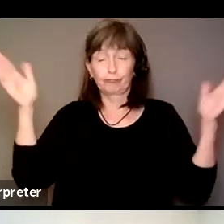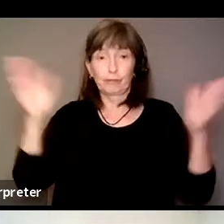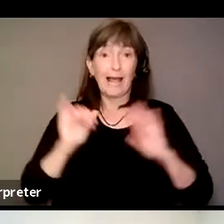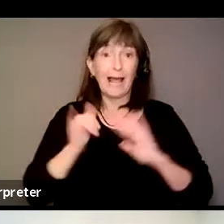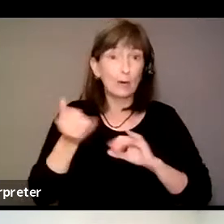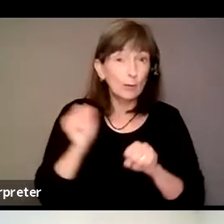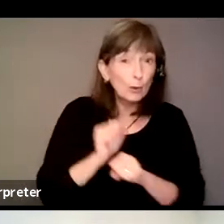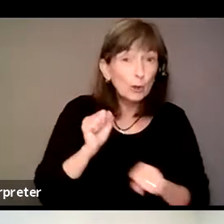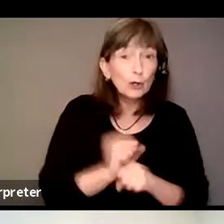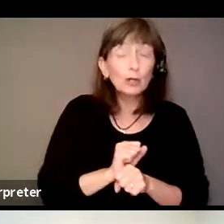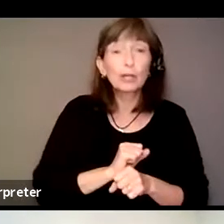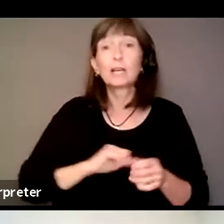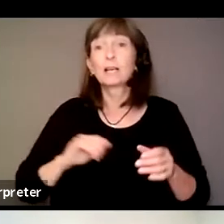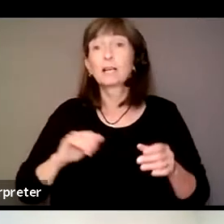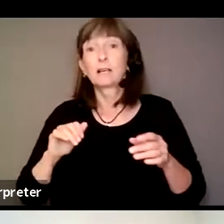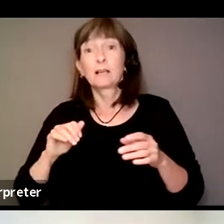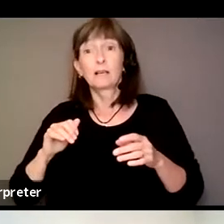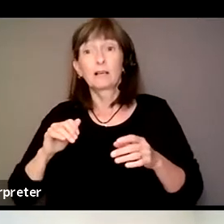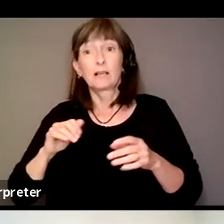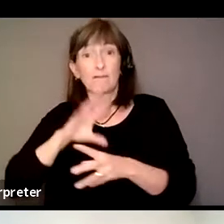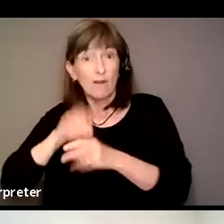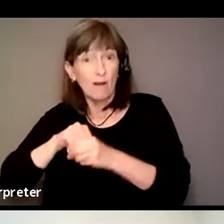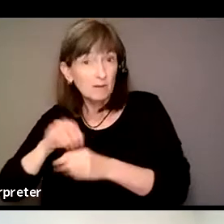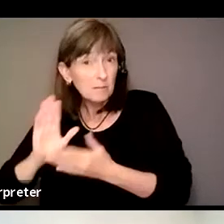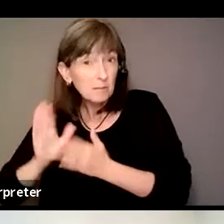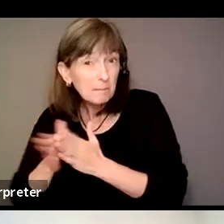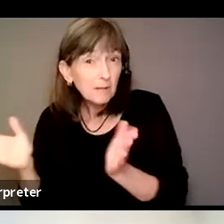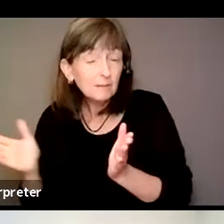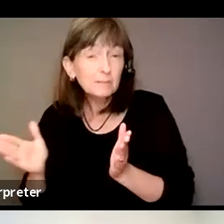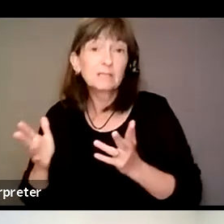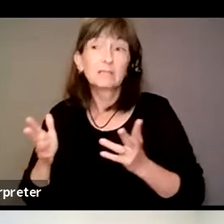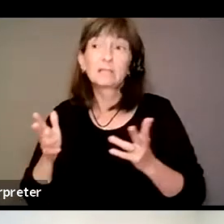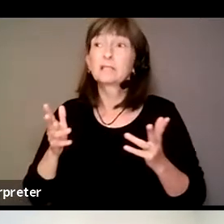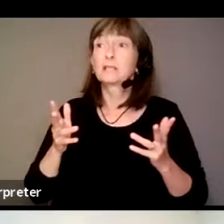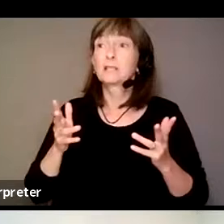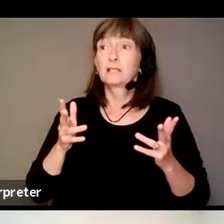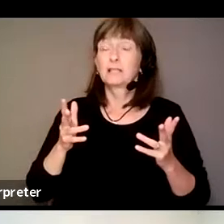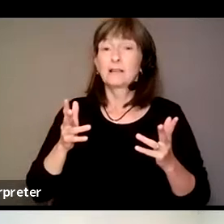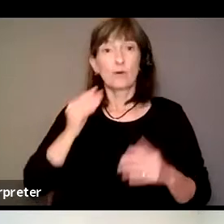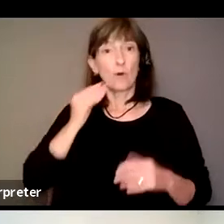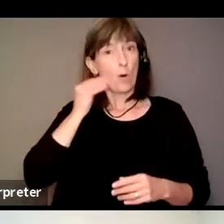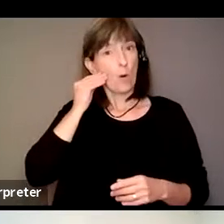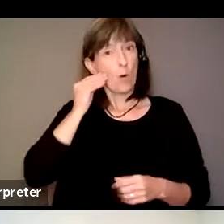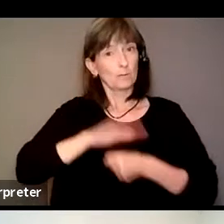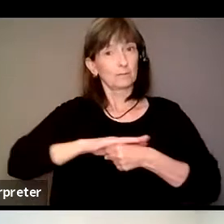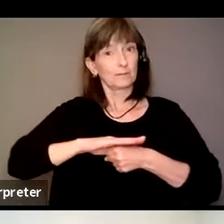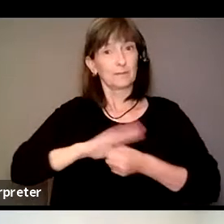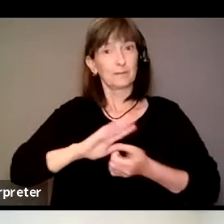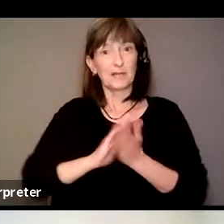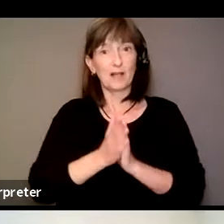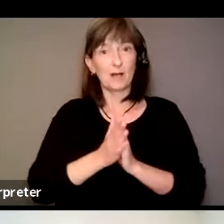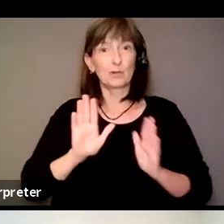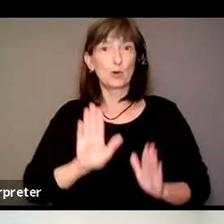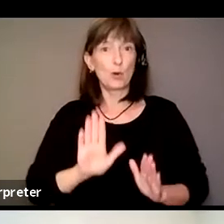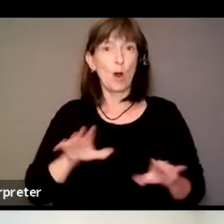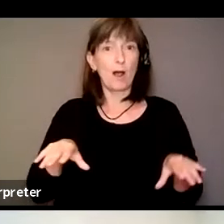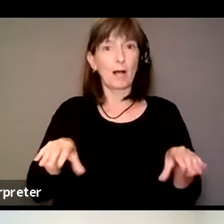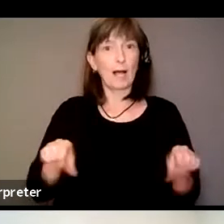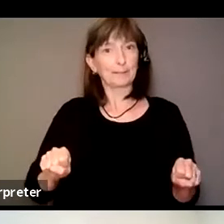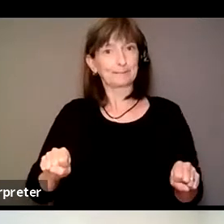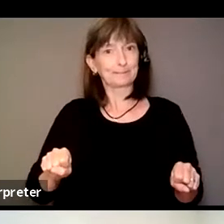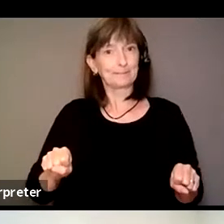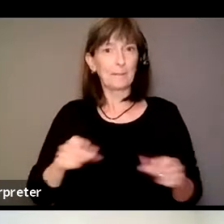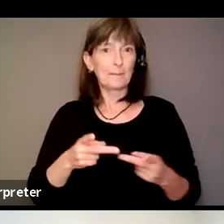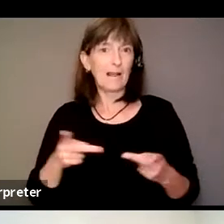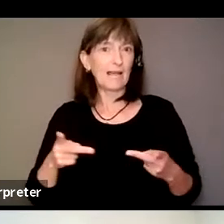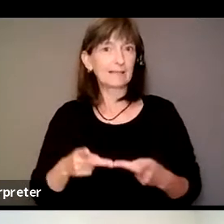how you work in, with the public, how you make your hometown your place. And we always talk about placemaking when it comes